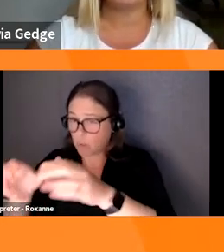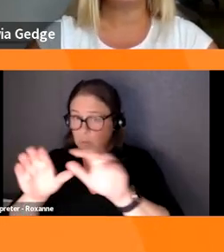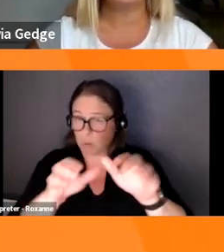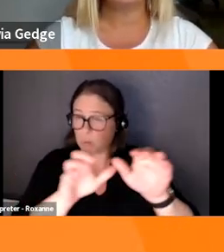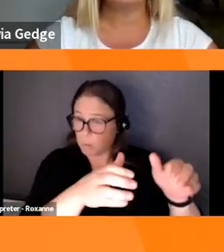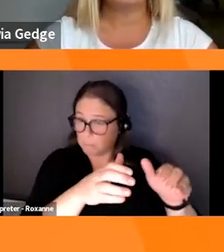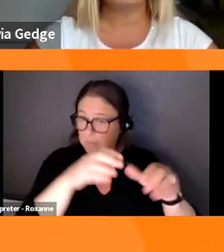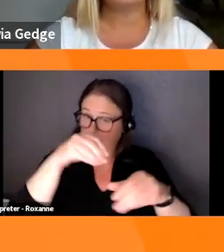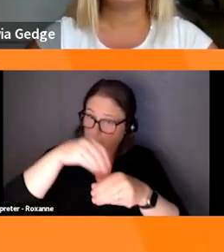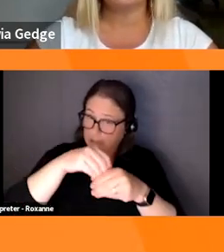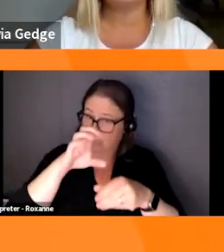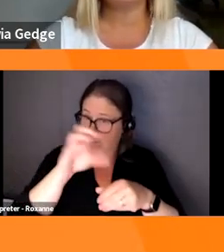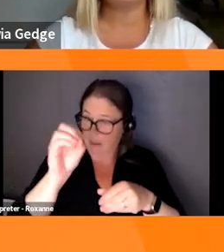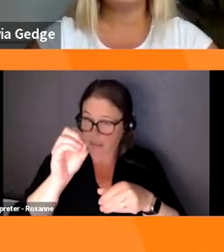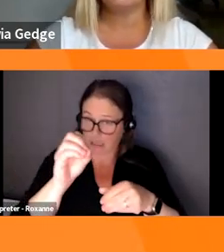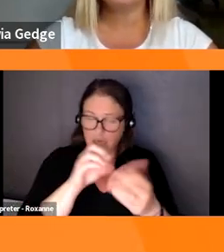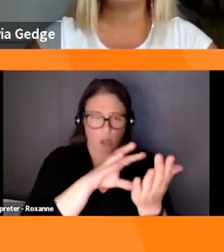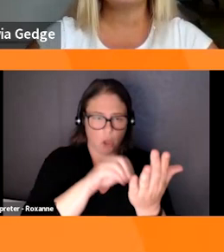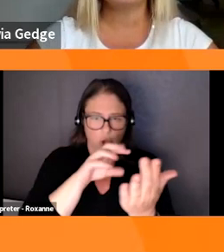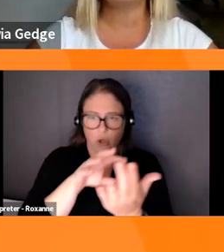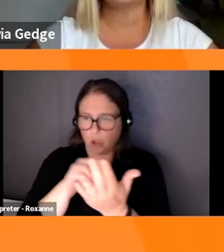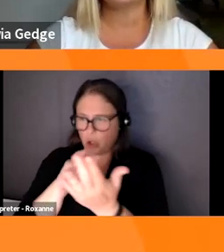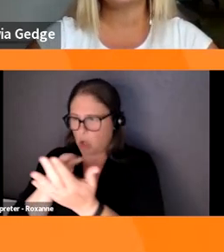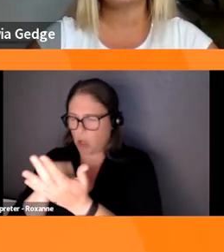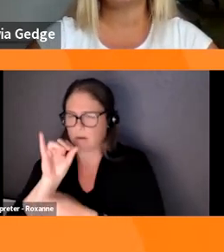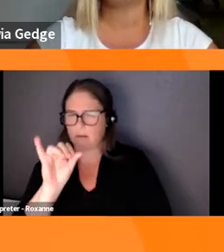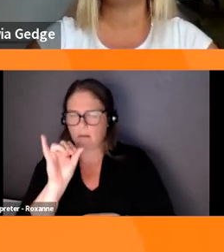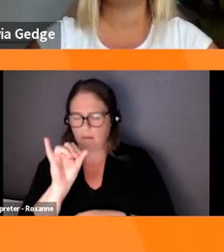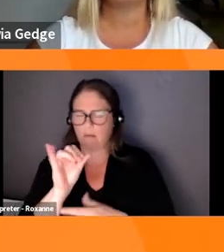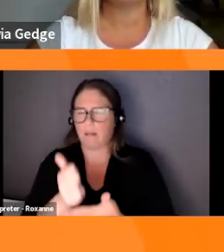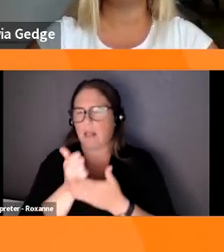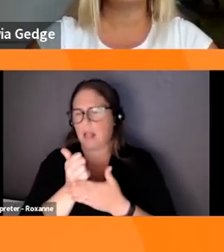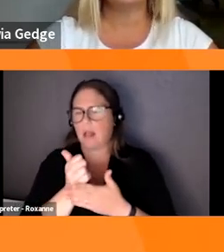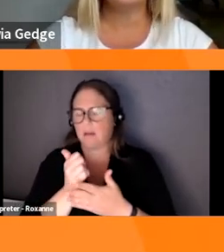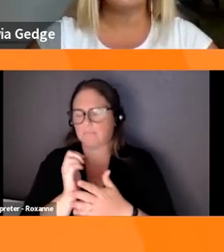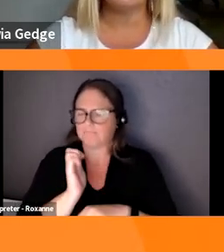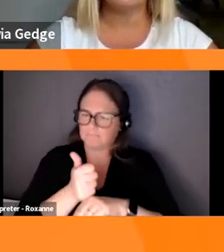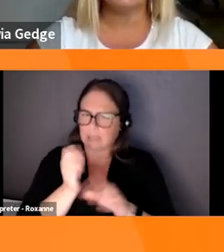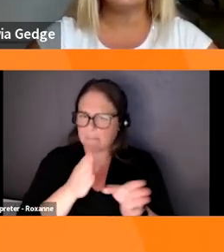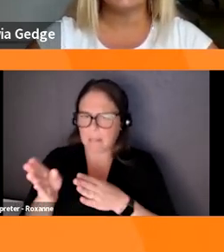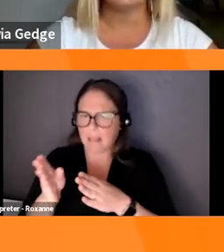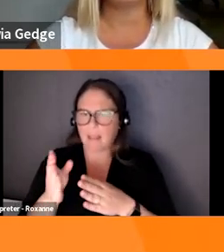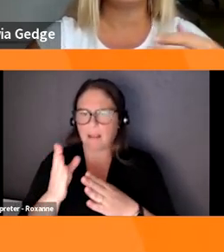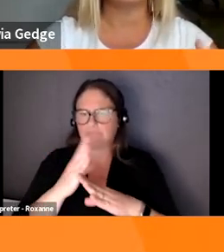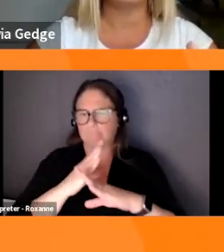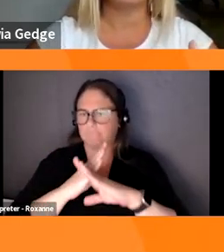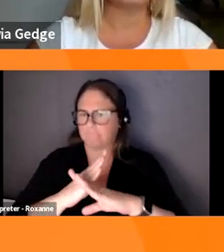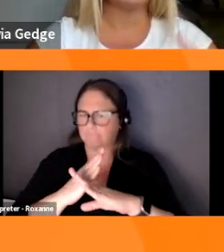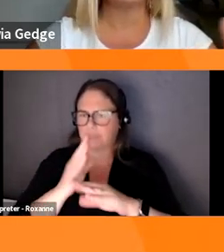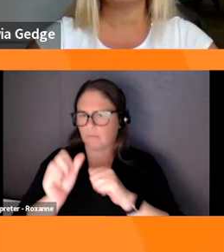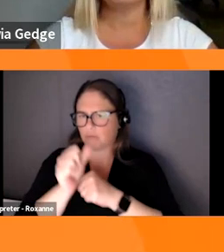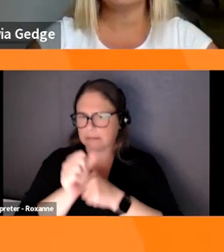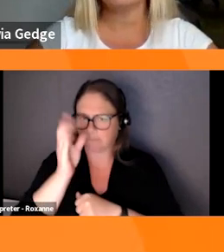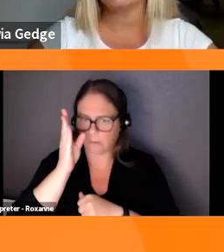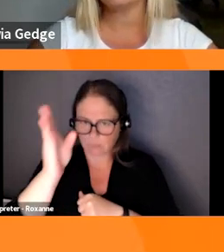from for me to be able to future-proof the businesses, to eliminate some of the risk and to learn from them. And